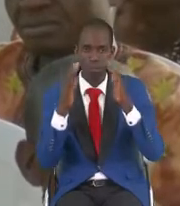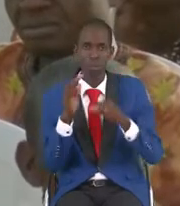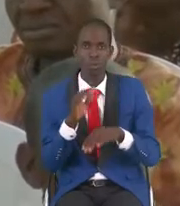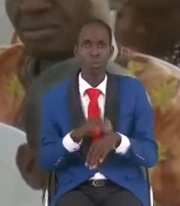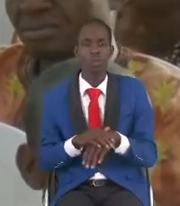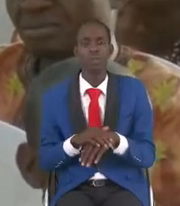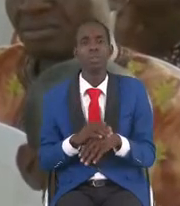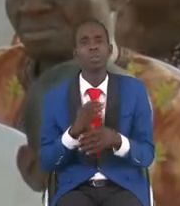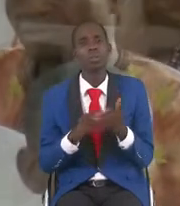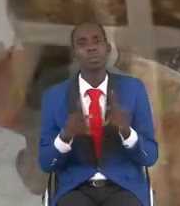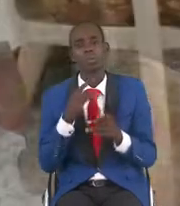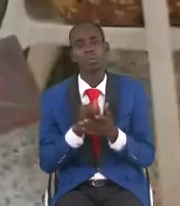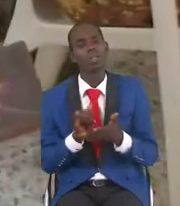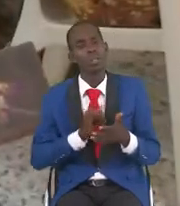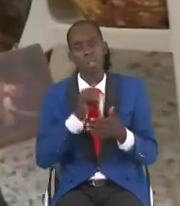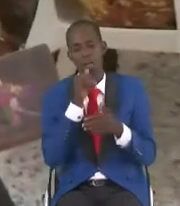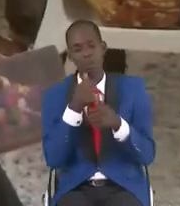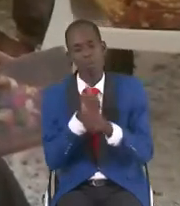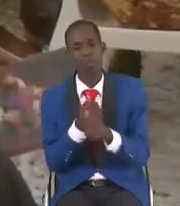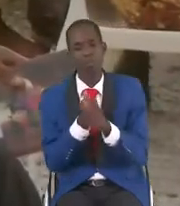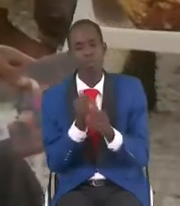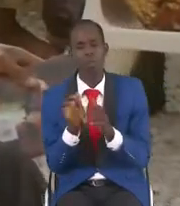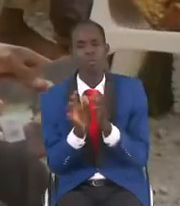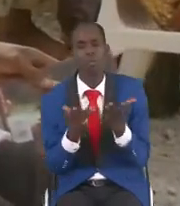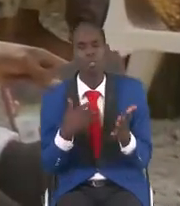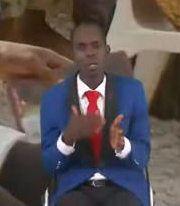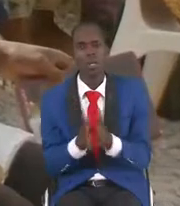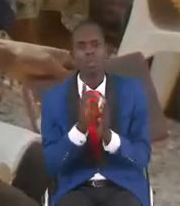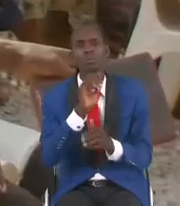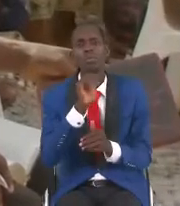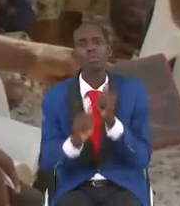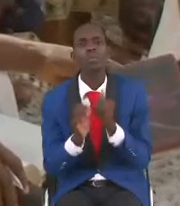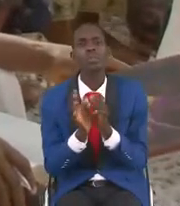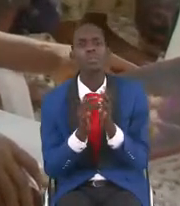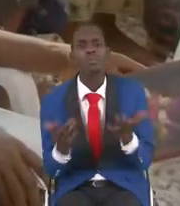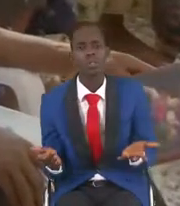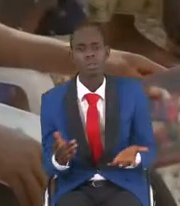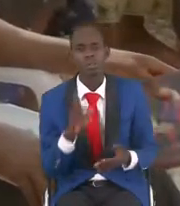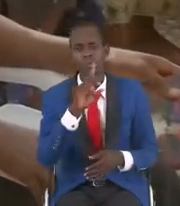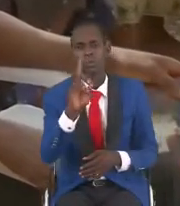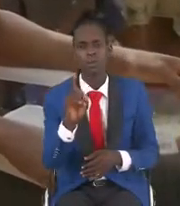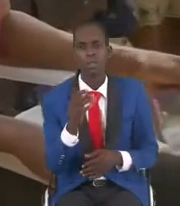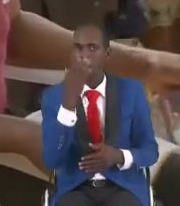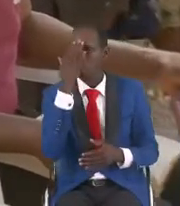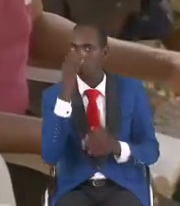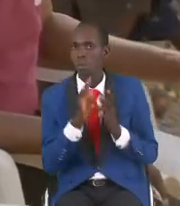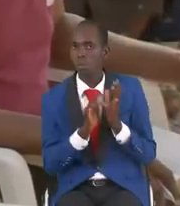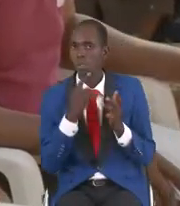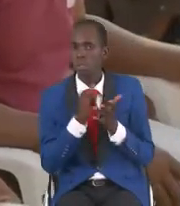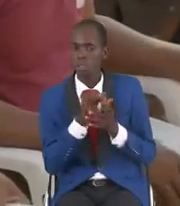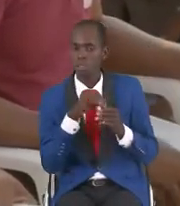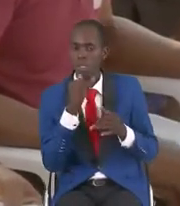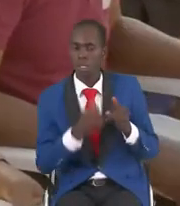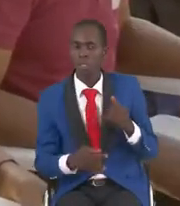You say, I'm following the scripture. I say, which scripture are you following? You see, you know, in the last days, there'll be this and be